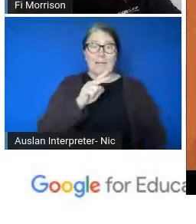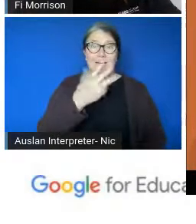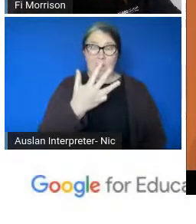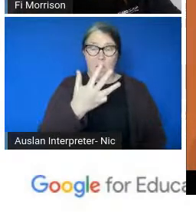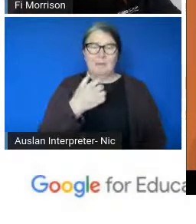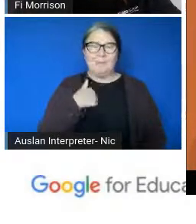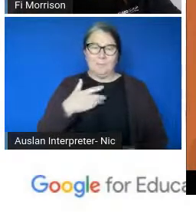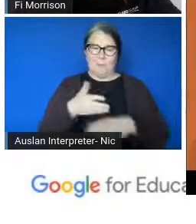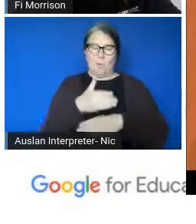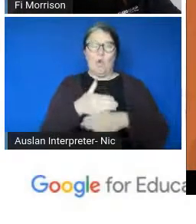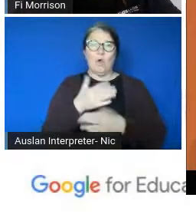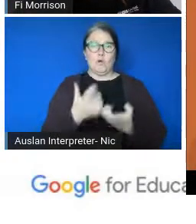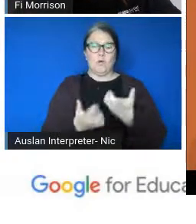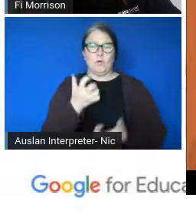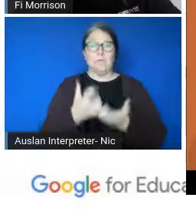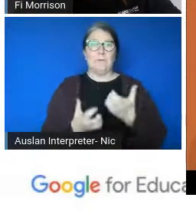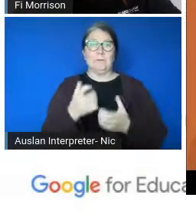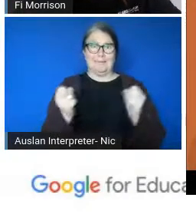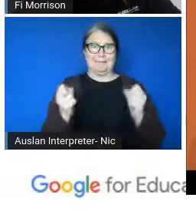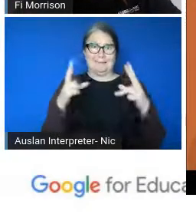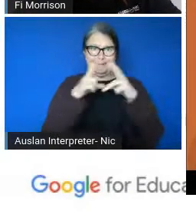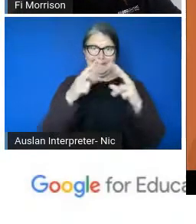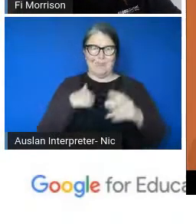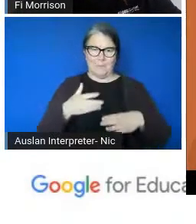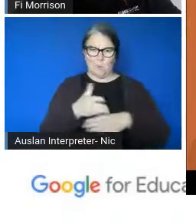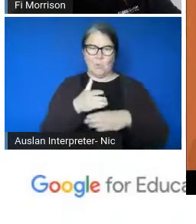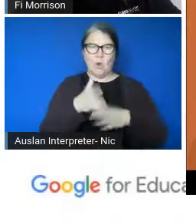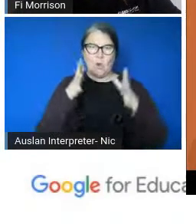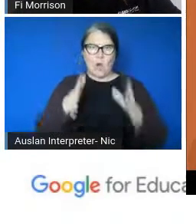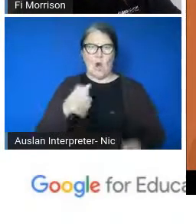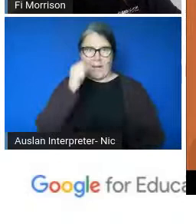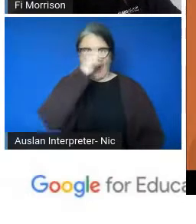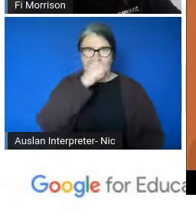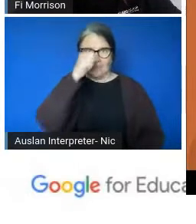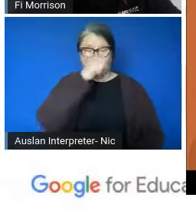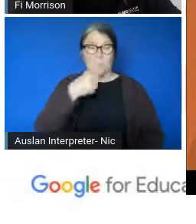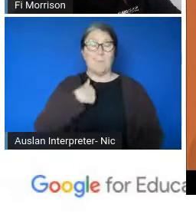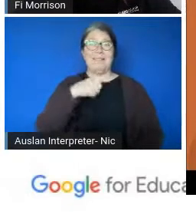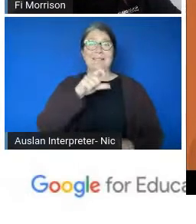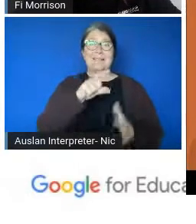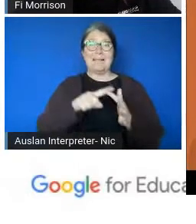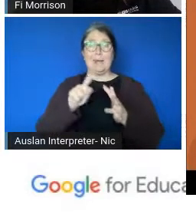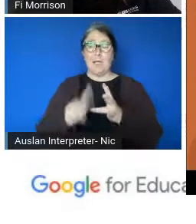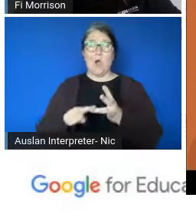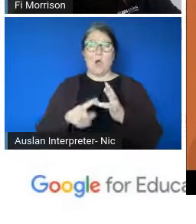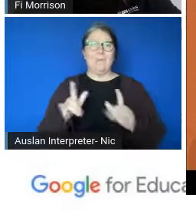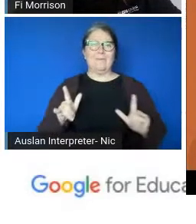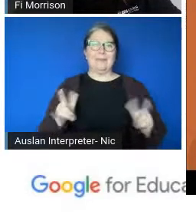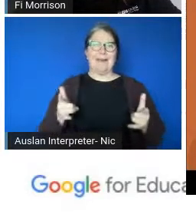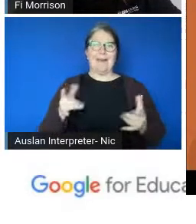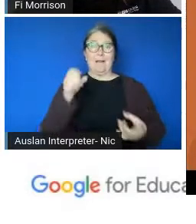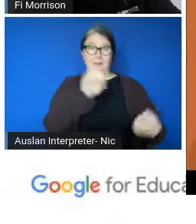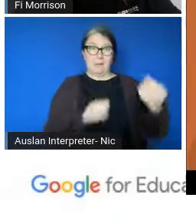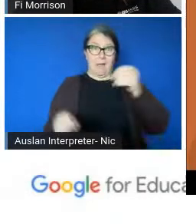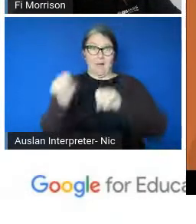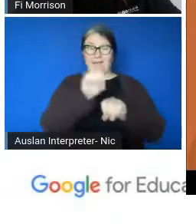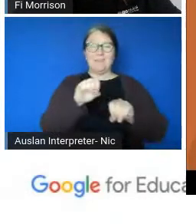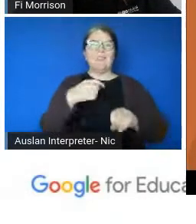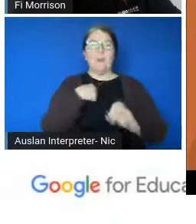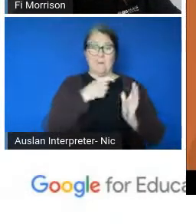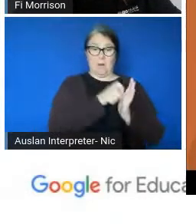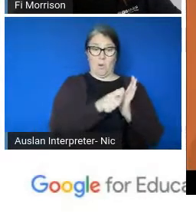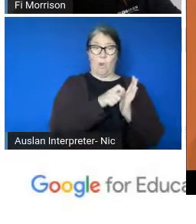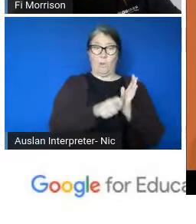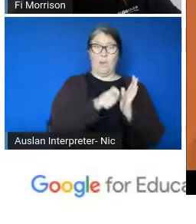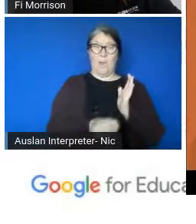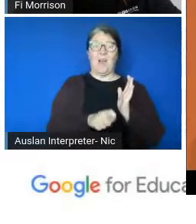worked extensively in the animal industry. I'm the CEO of Deadly Science, and I'm the author of a number of children's books and this deadly